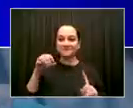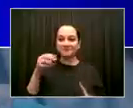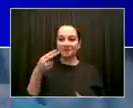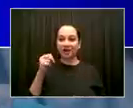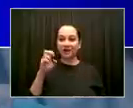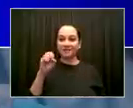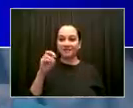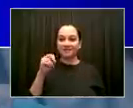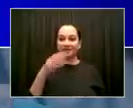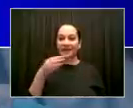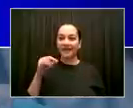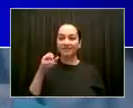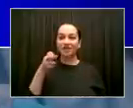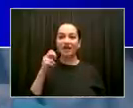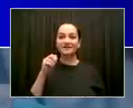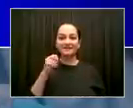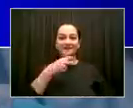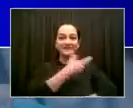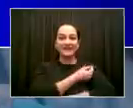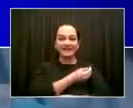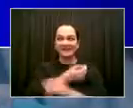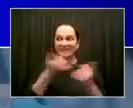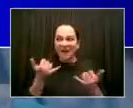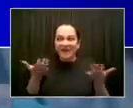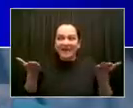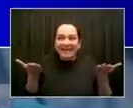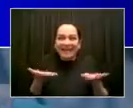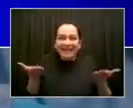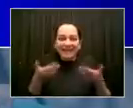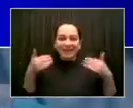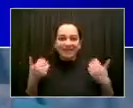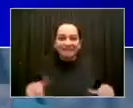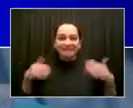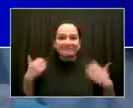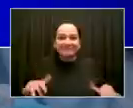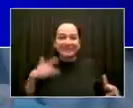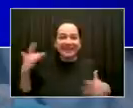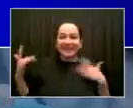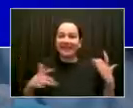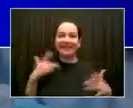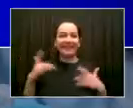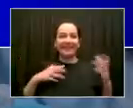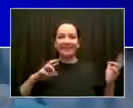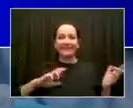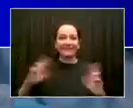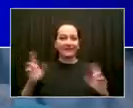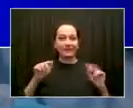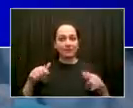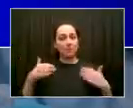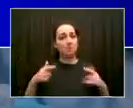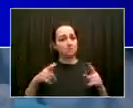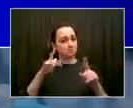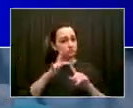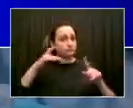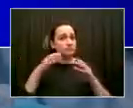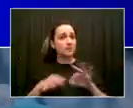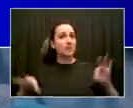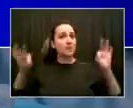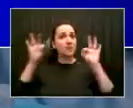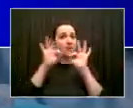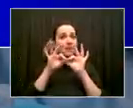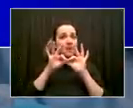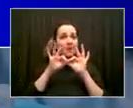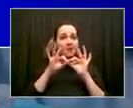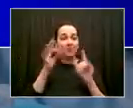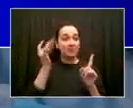happy to say doses have already arrived. And this is really important for our fight against the coronavirus. Here